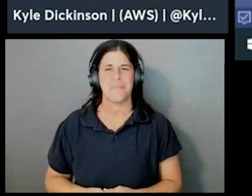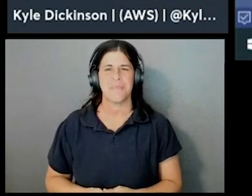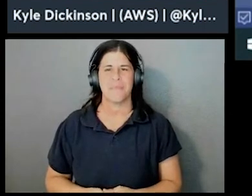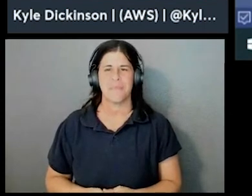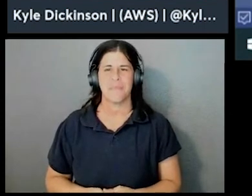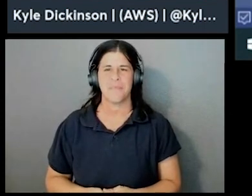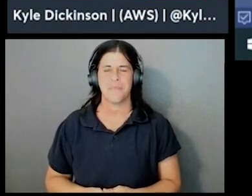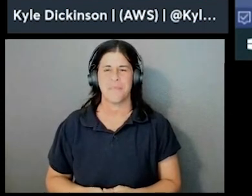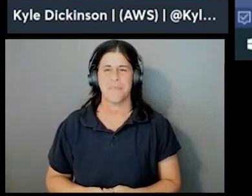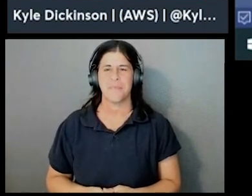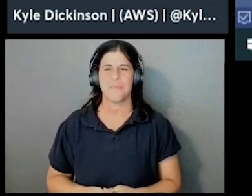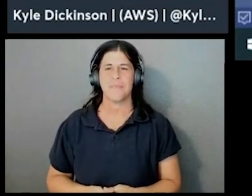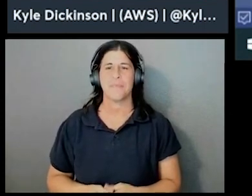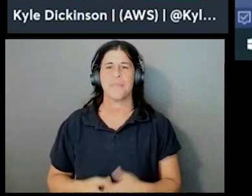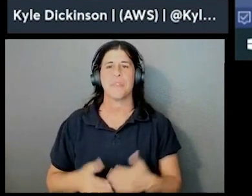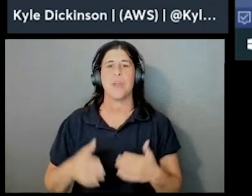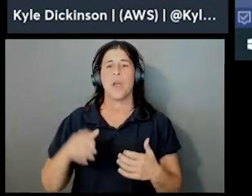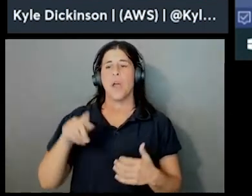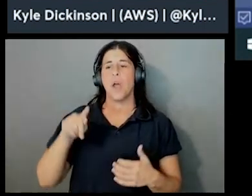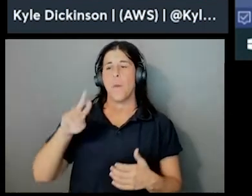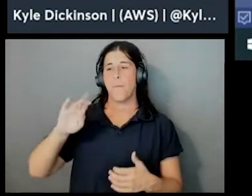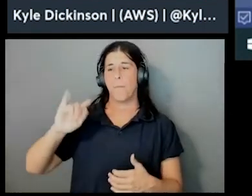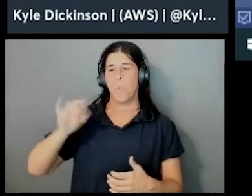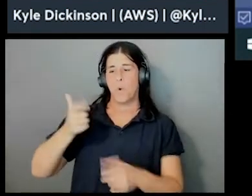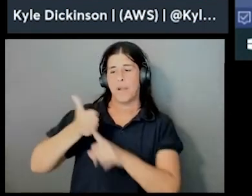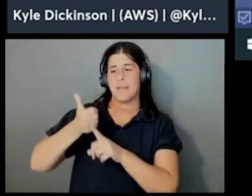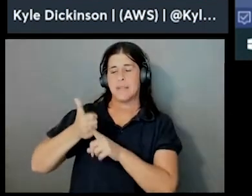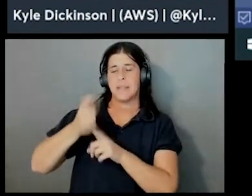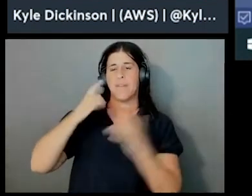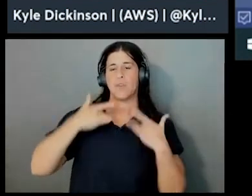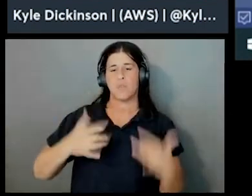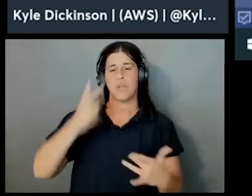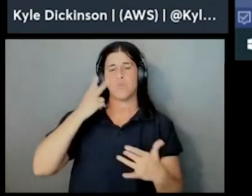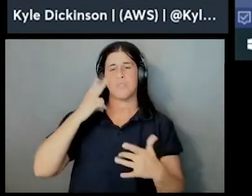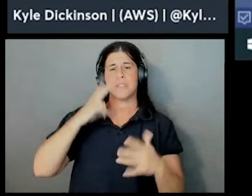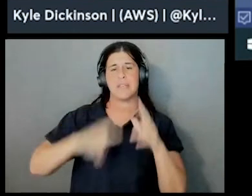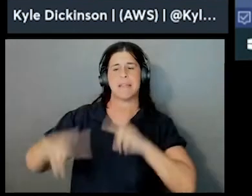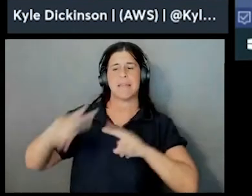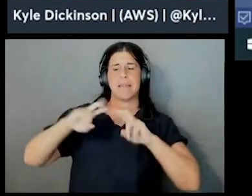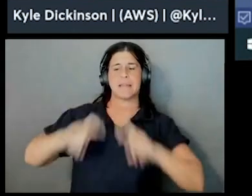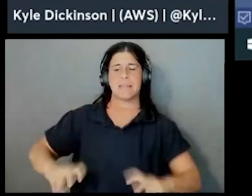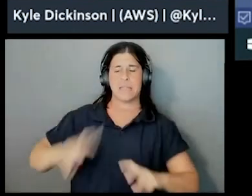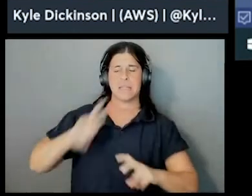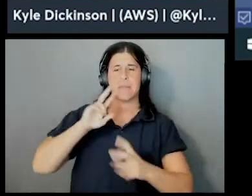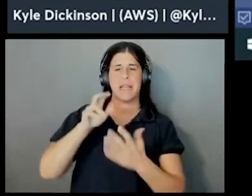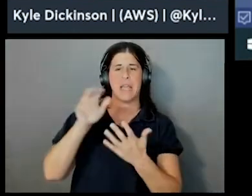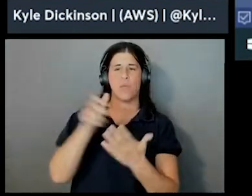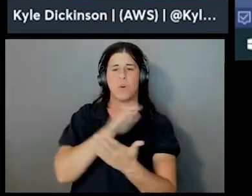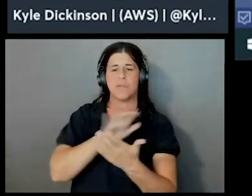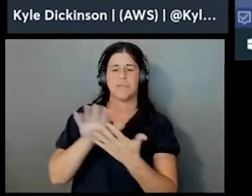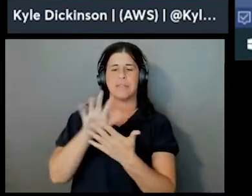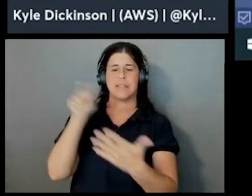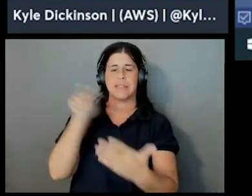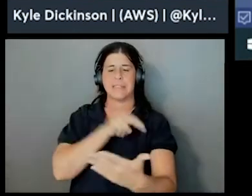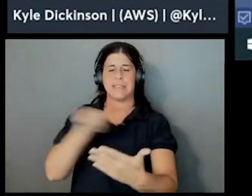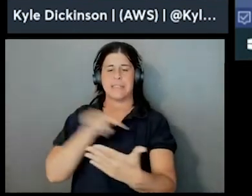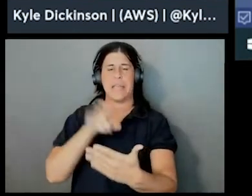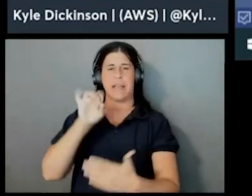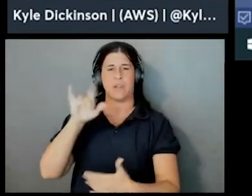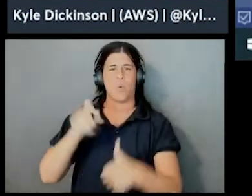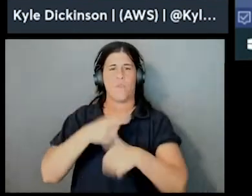So porting itself, usually we see assessment is where it really scans the code the first time, and that's why it takes a little bit